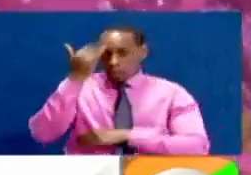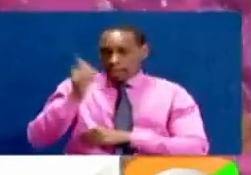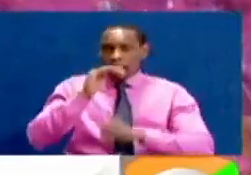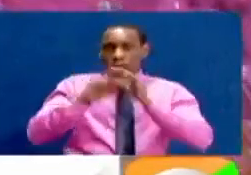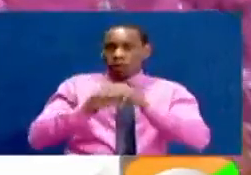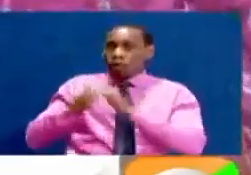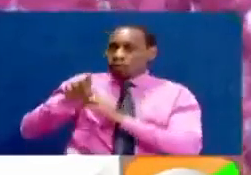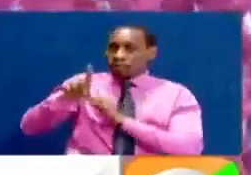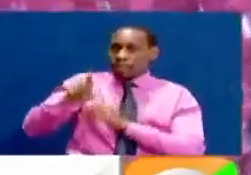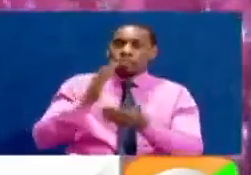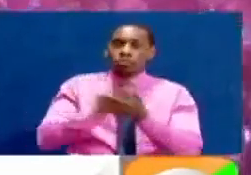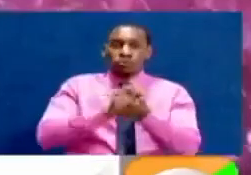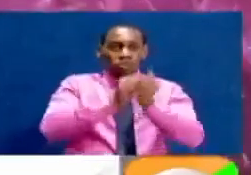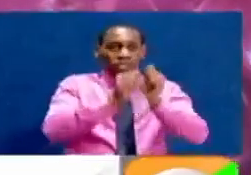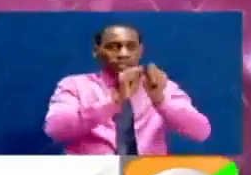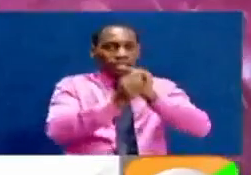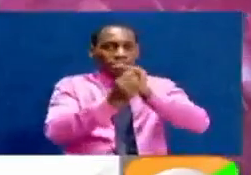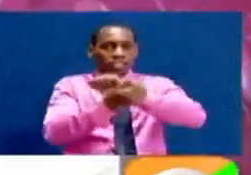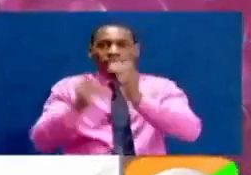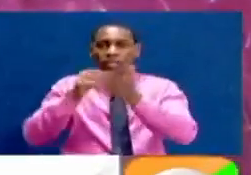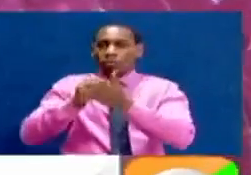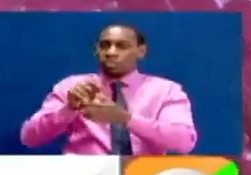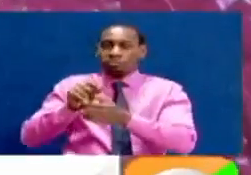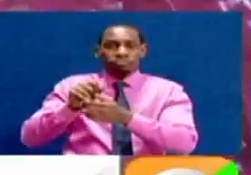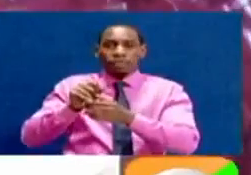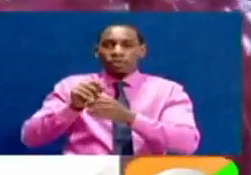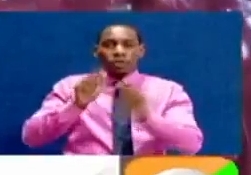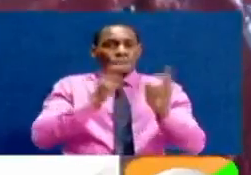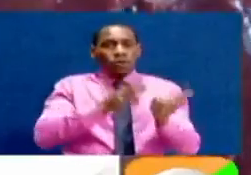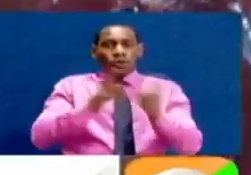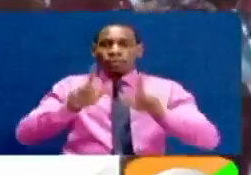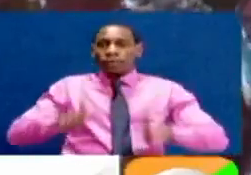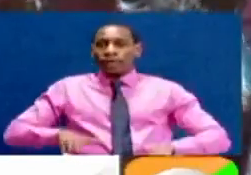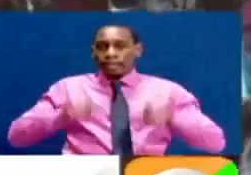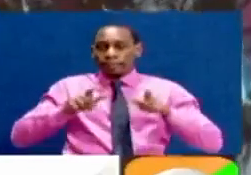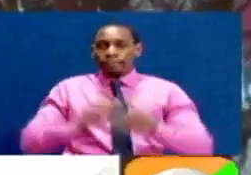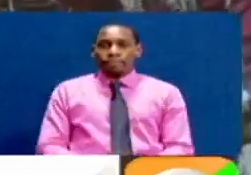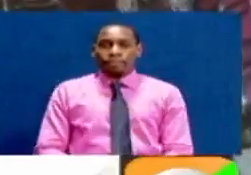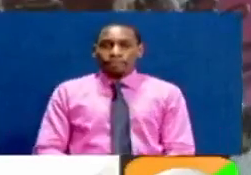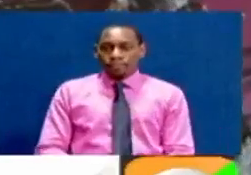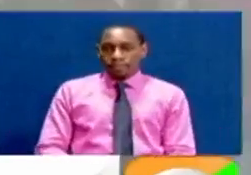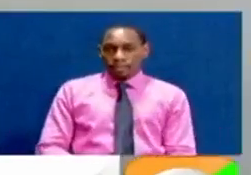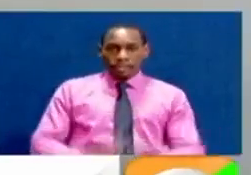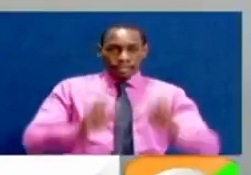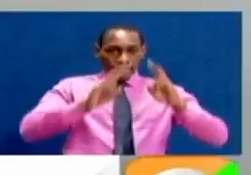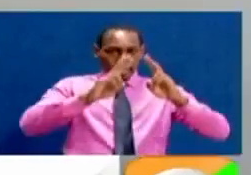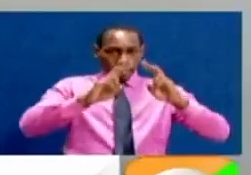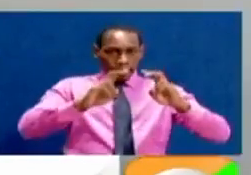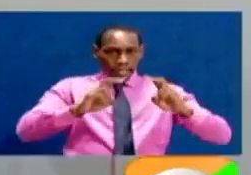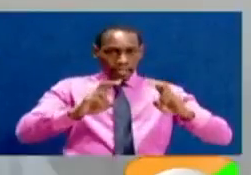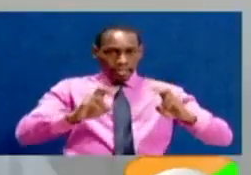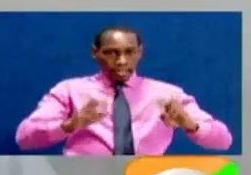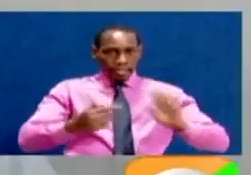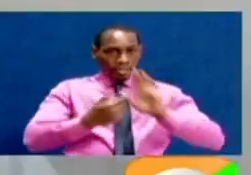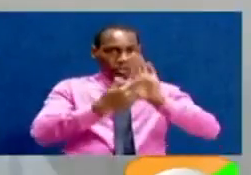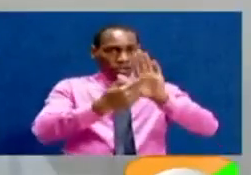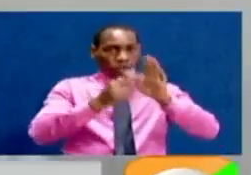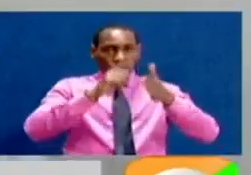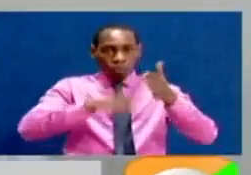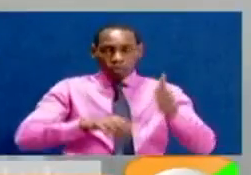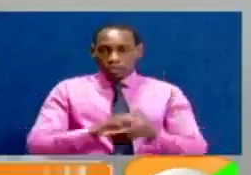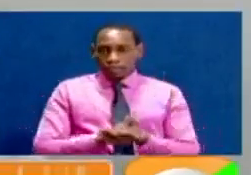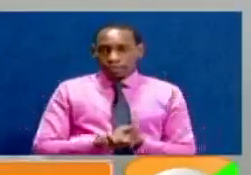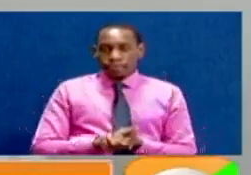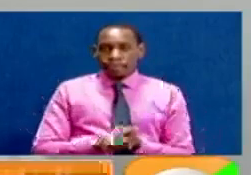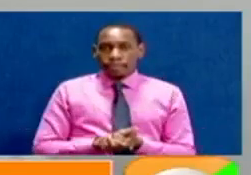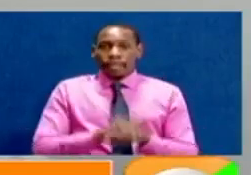all viruses mutate as part of their life cycle. What the research study seems to indicate is